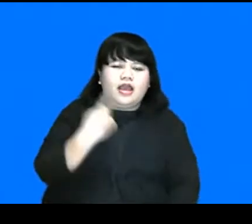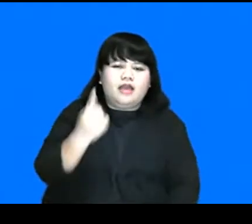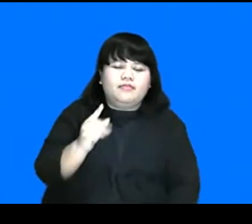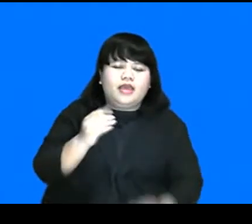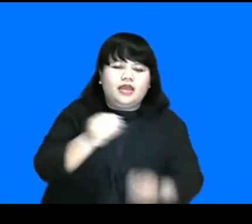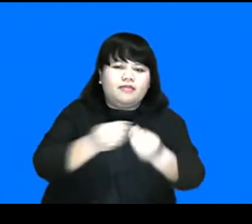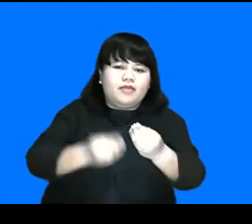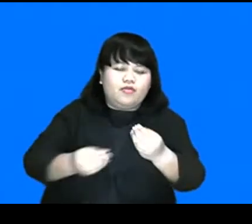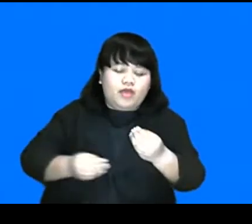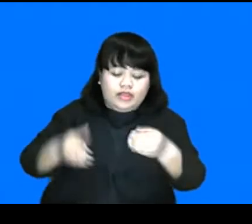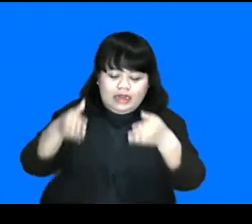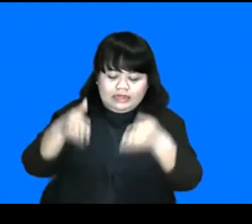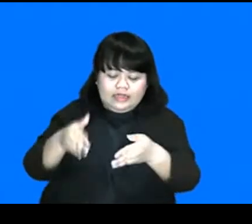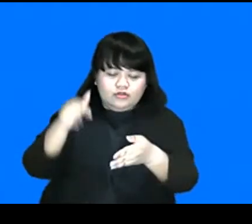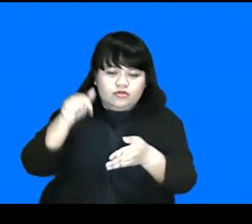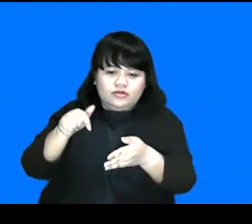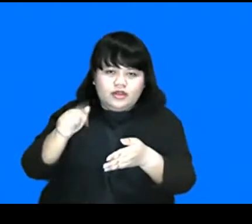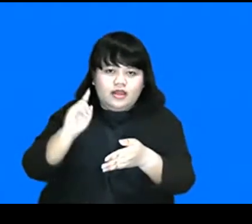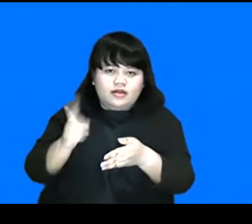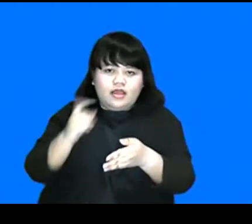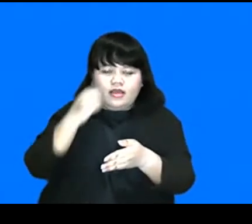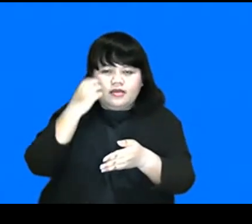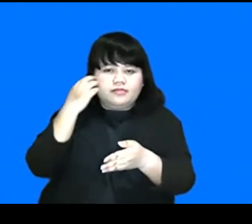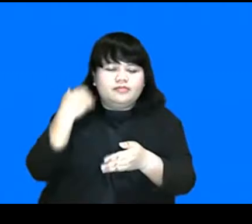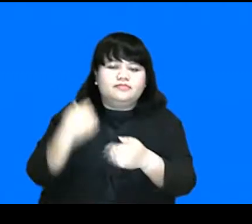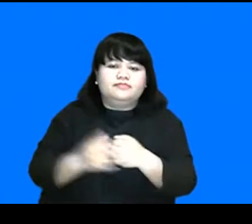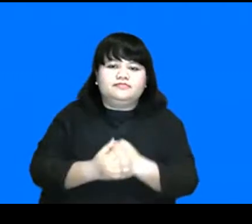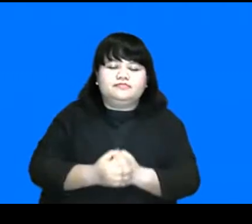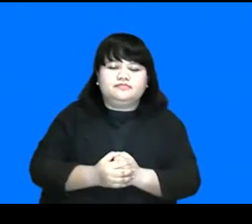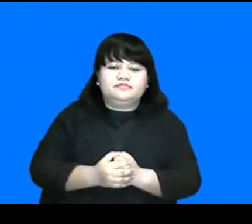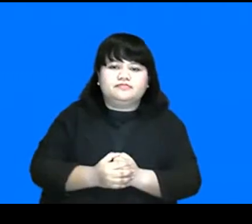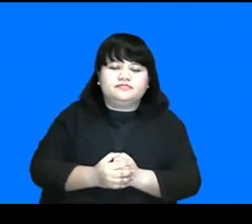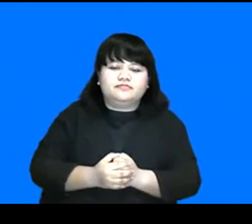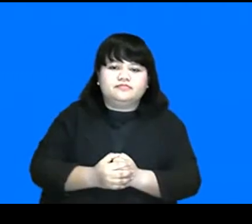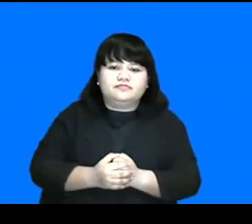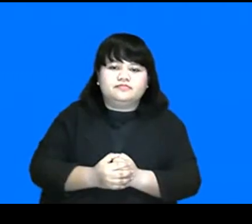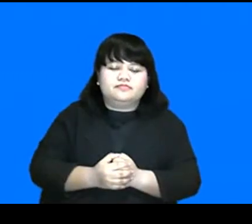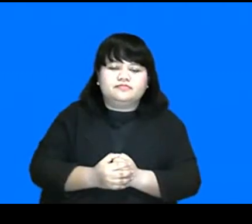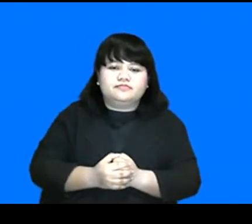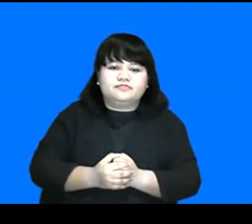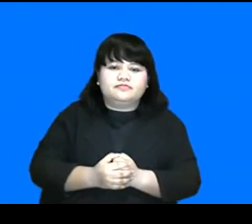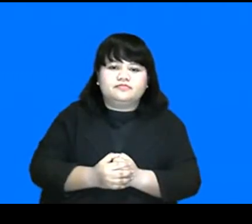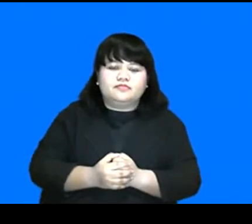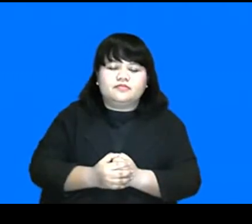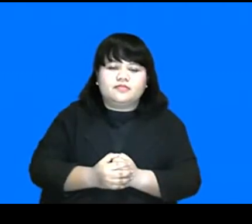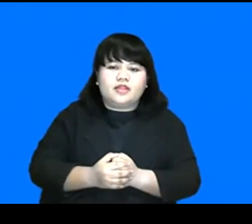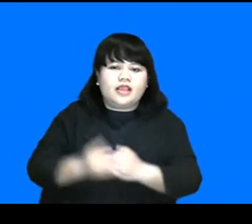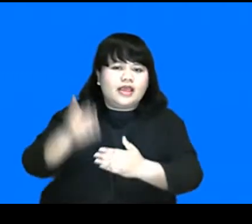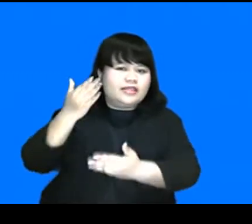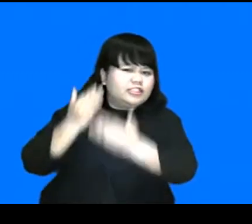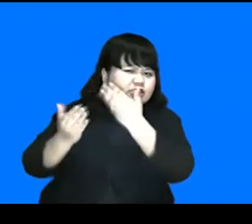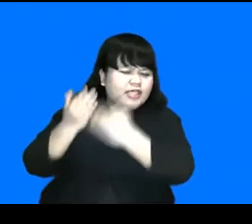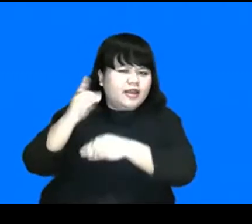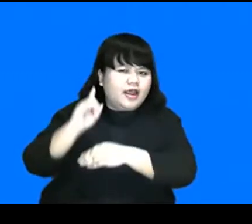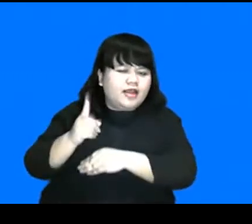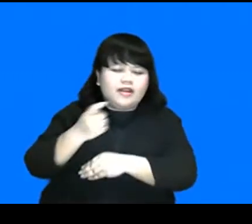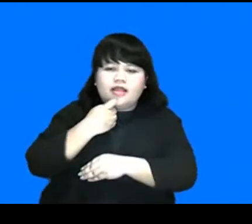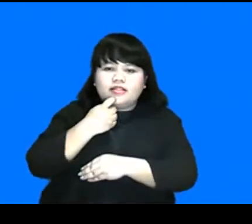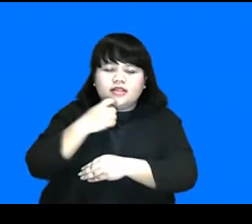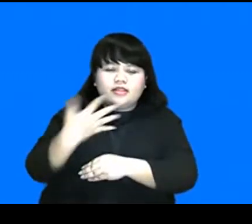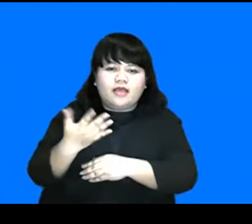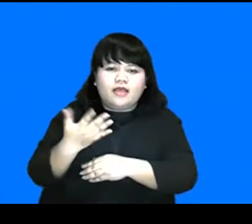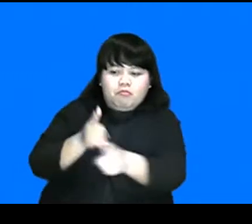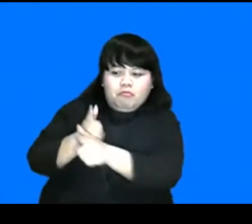And then we have the history of military and military again is not pro